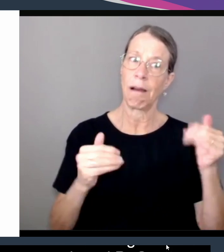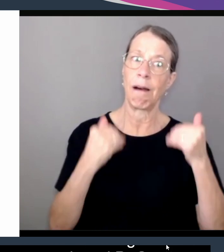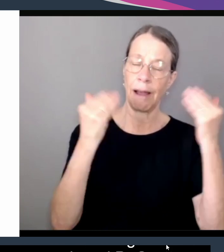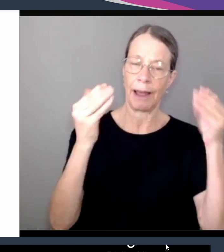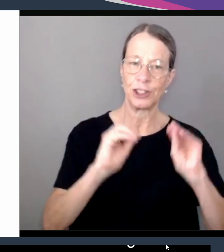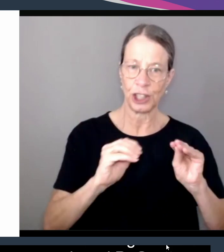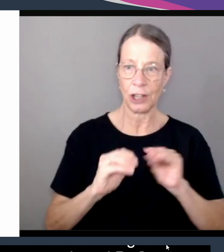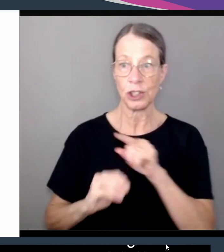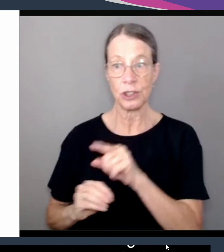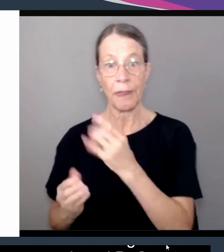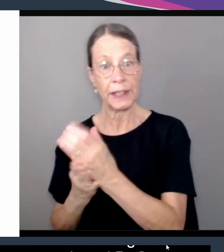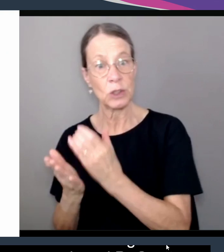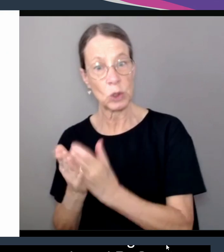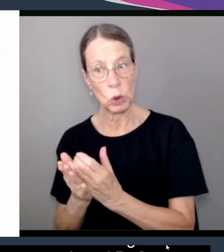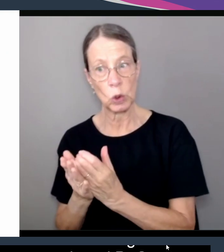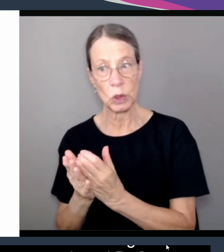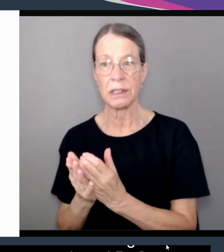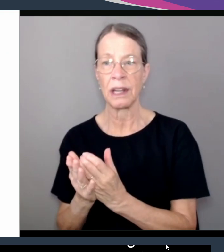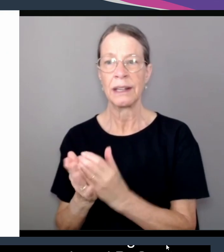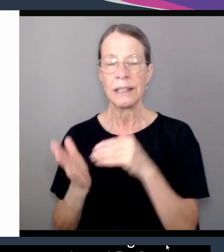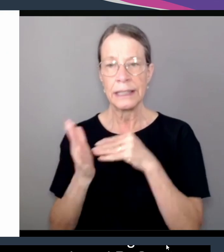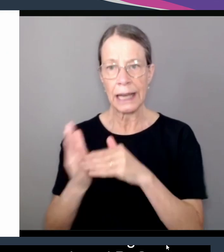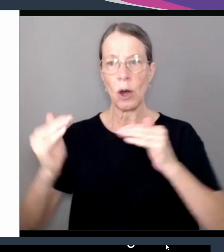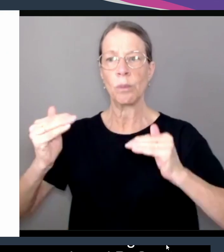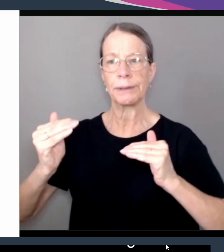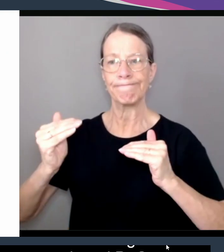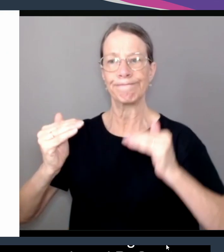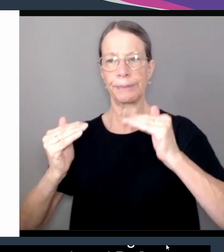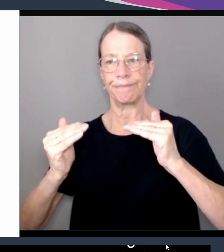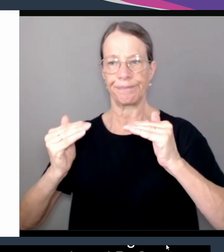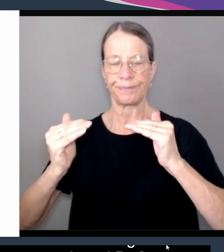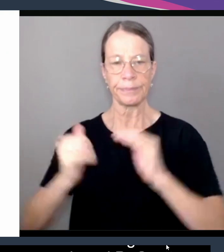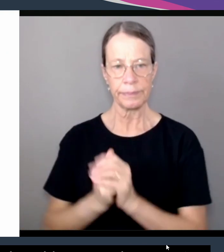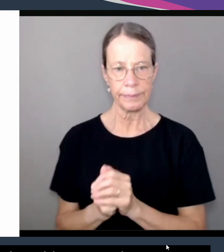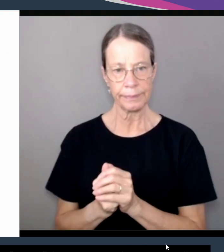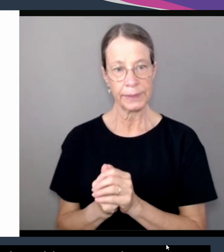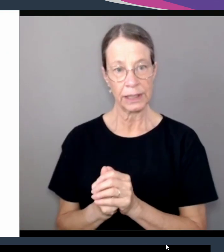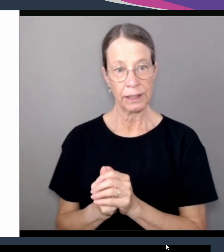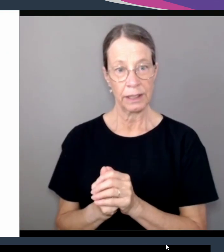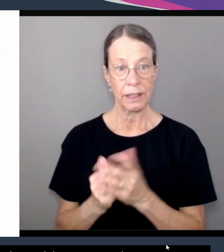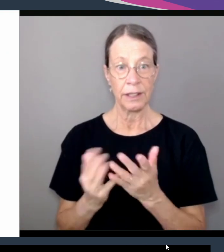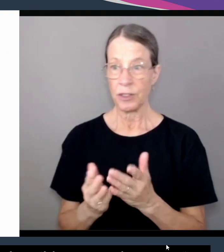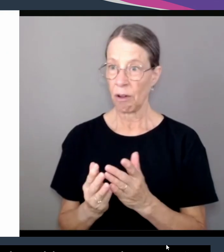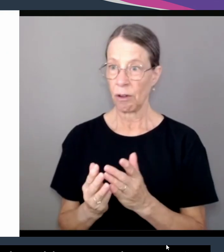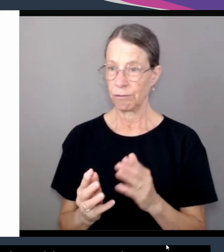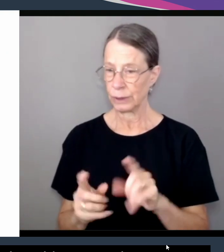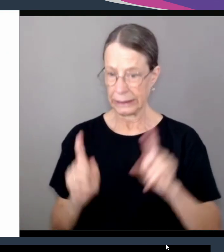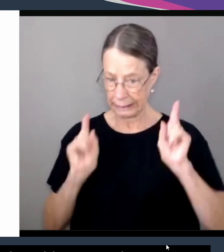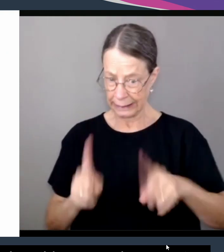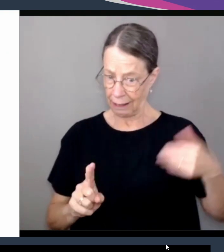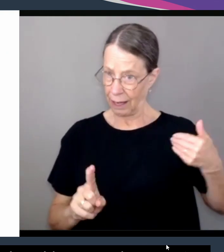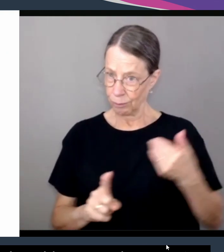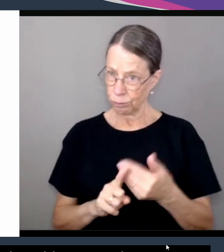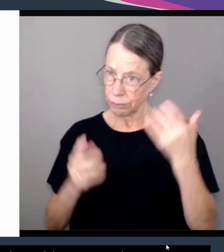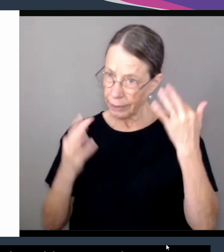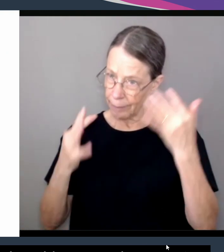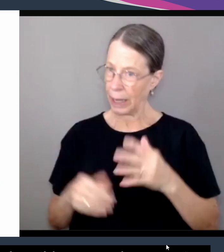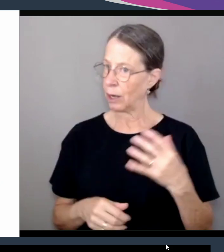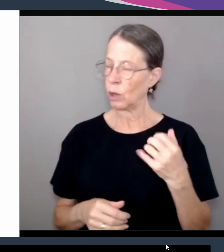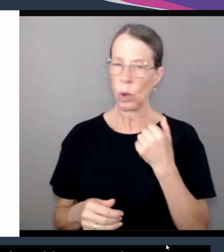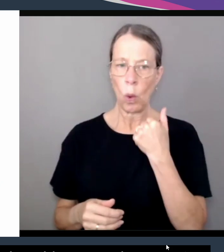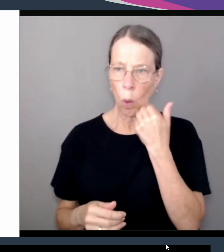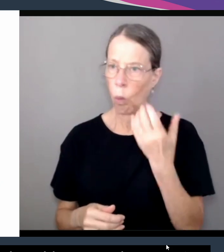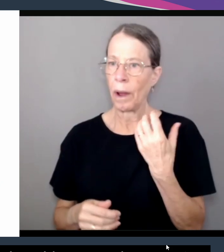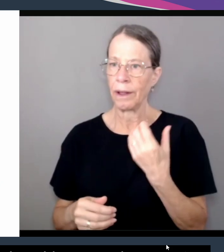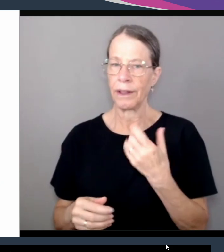It was created to address that gap, and from the outset, it has been a co-designed effort. So it was led by people with disability